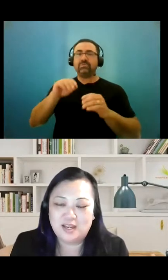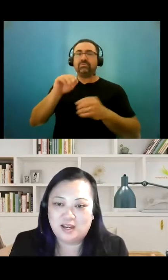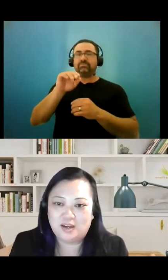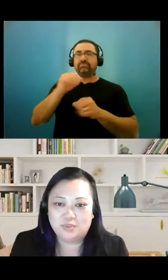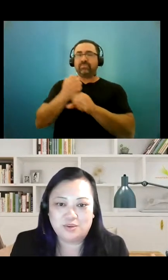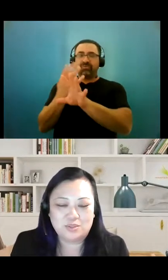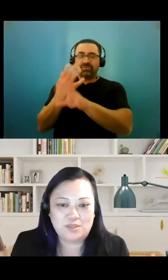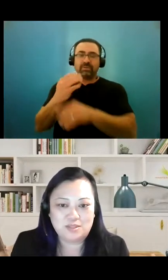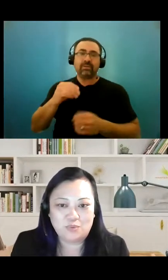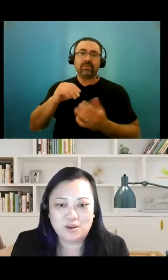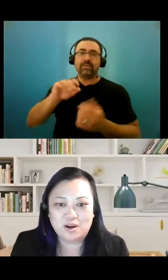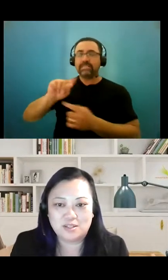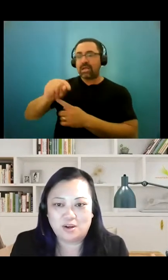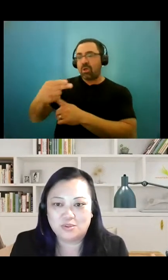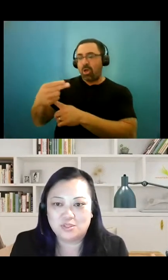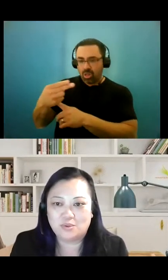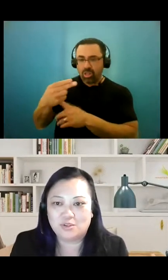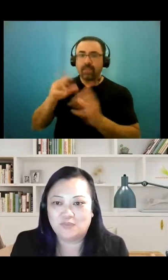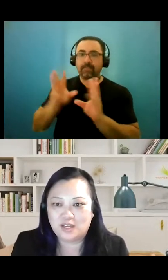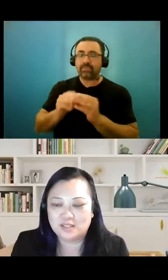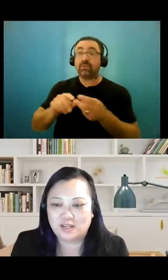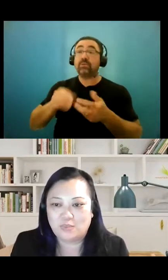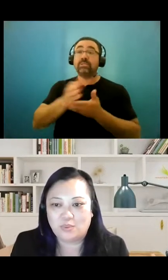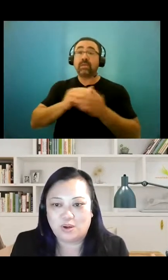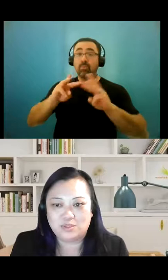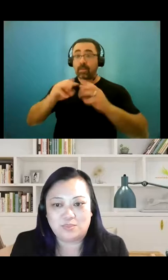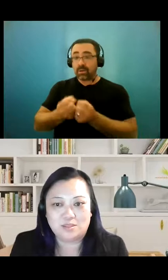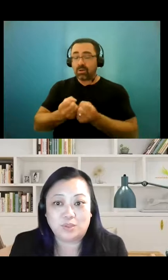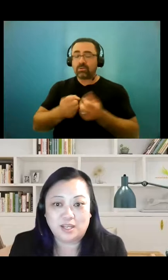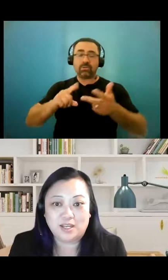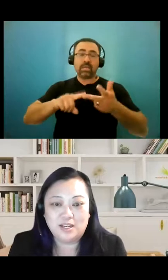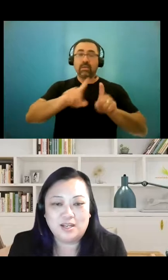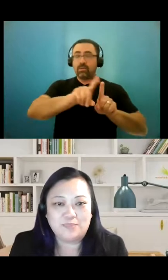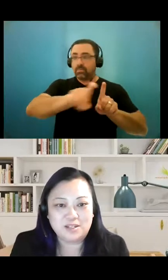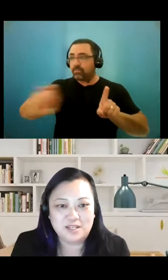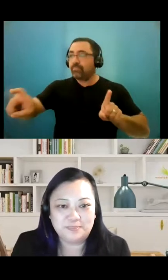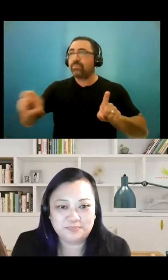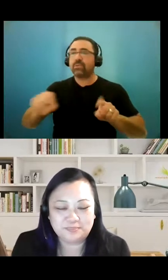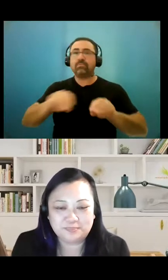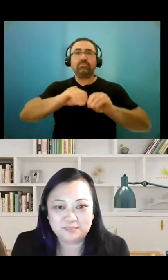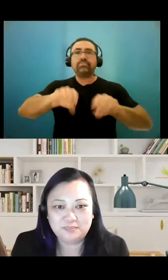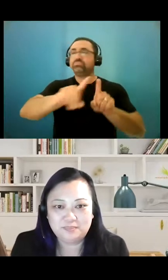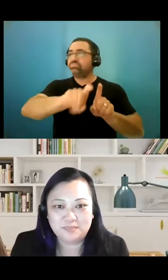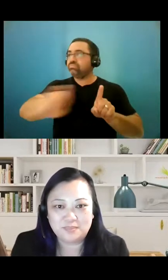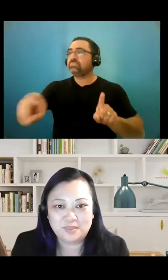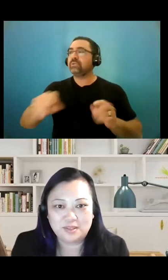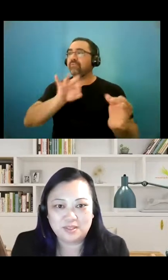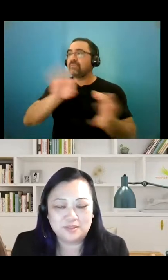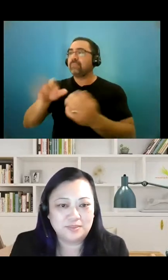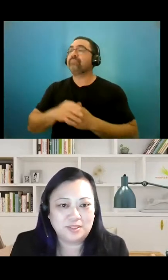conducting. There will also be some webinars and also surveys that we will also be deploying. Next slide.